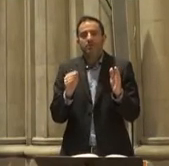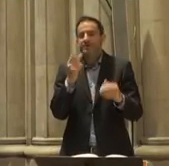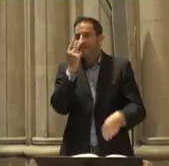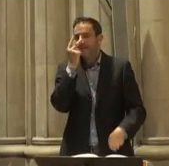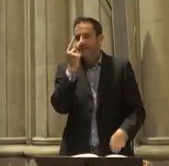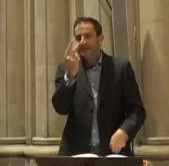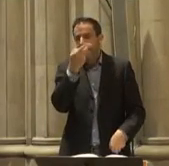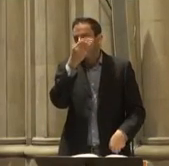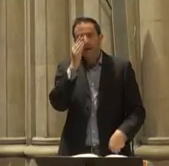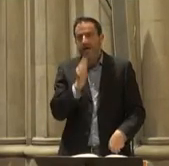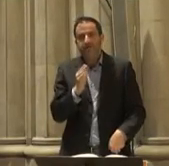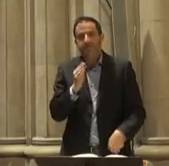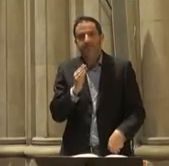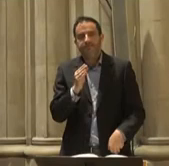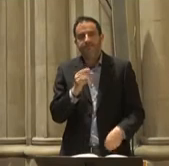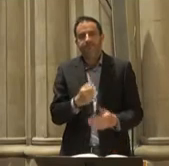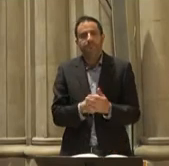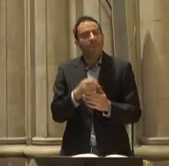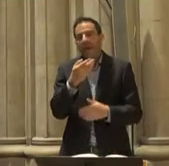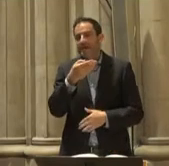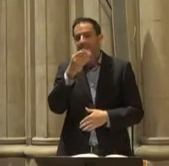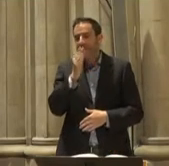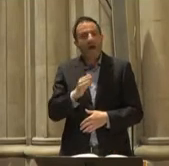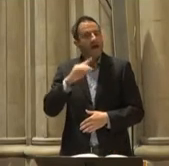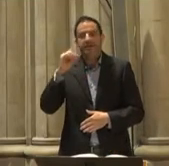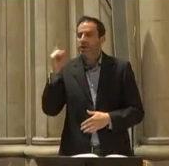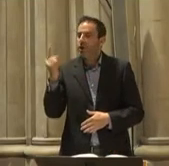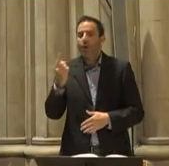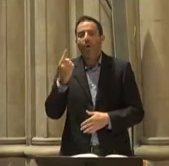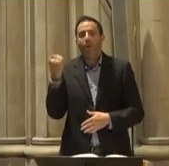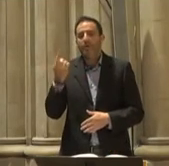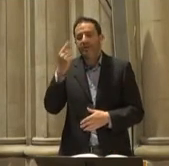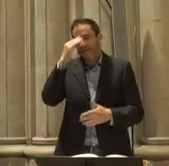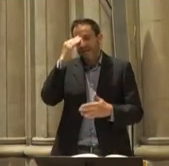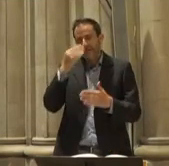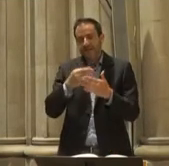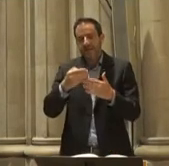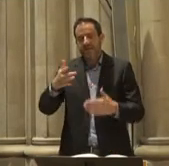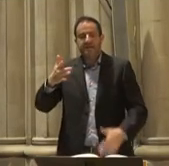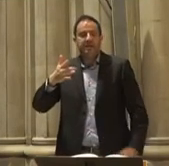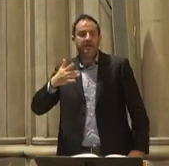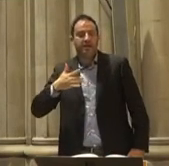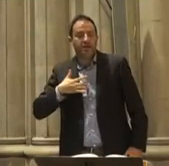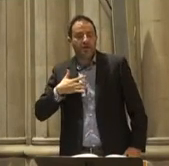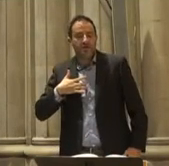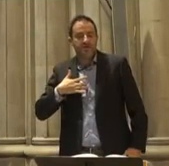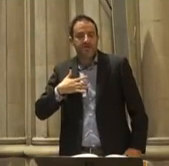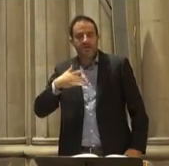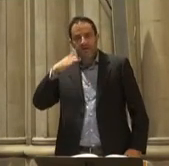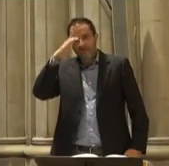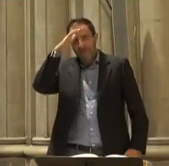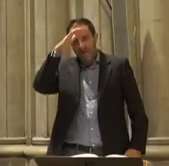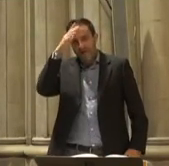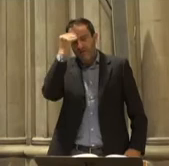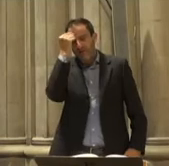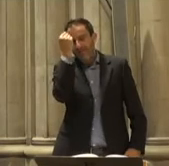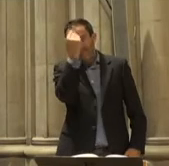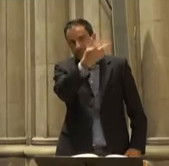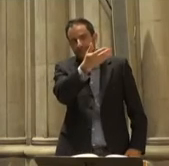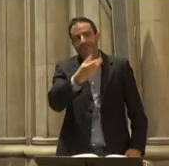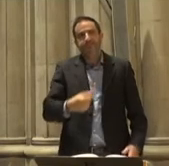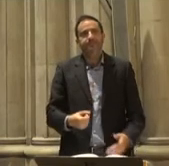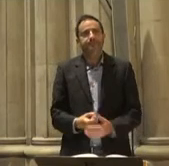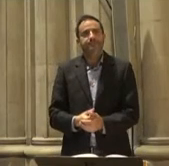God. It is God, the only Son, who is close to the Father's heart, who has made him known."